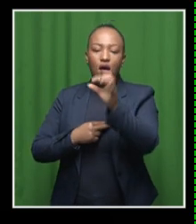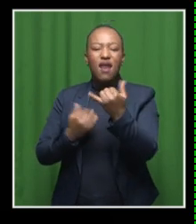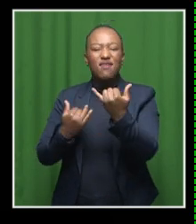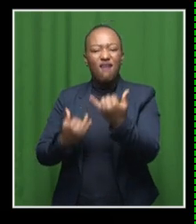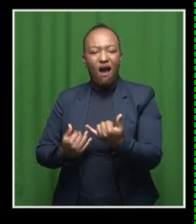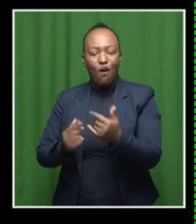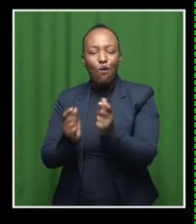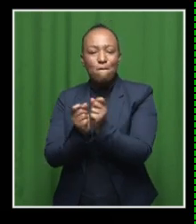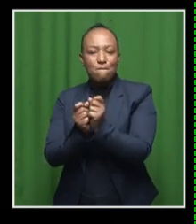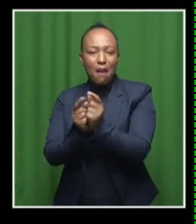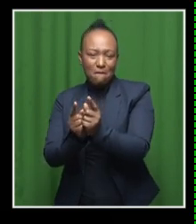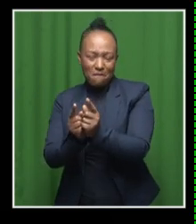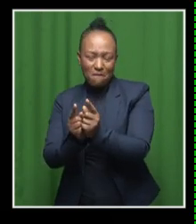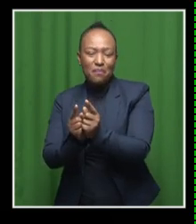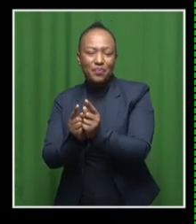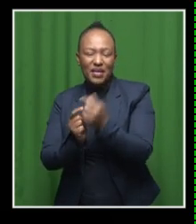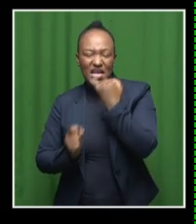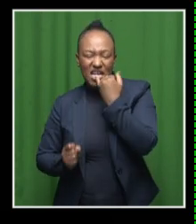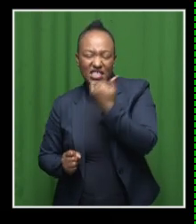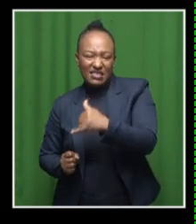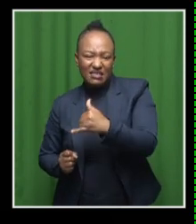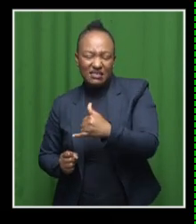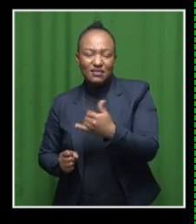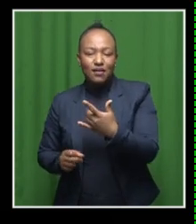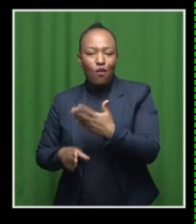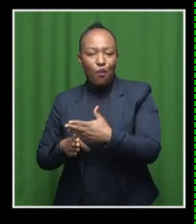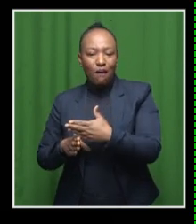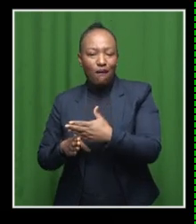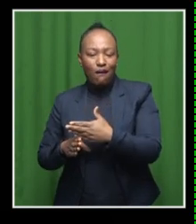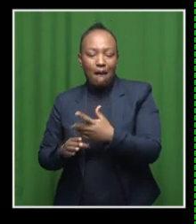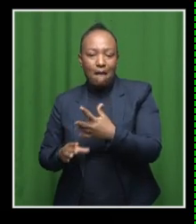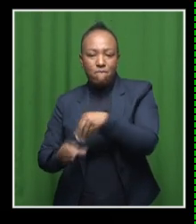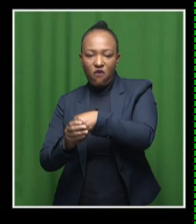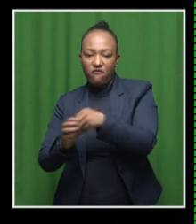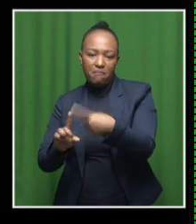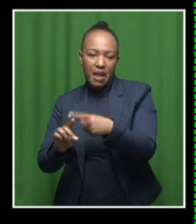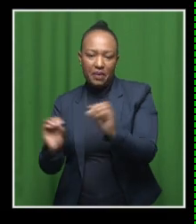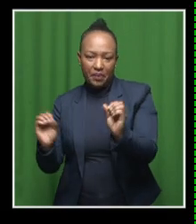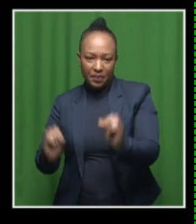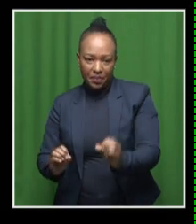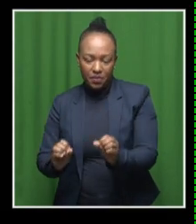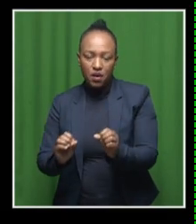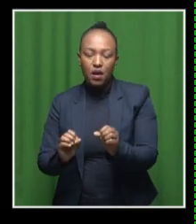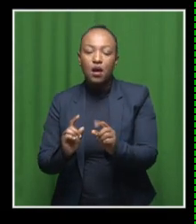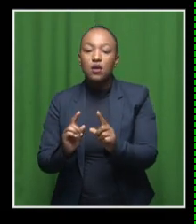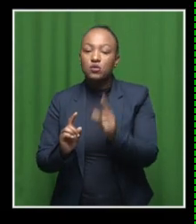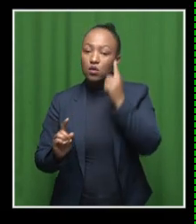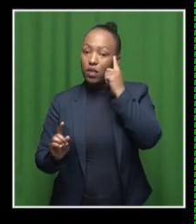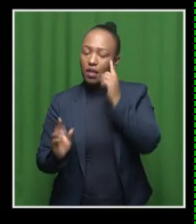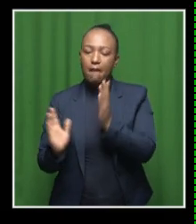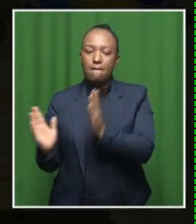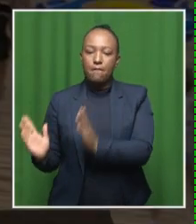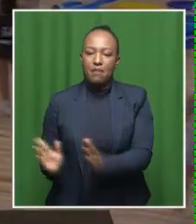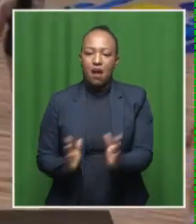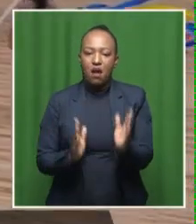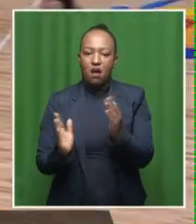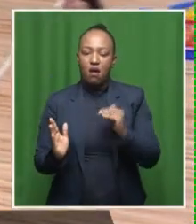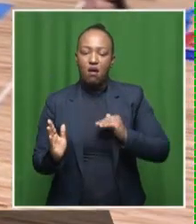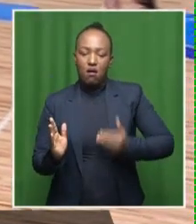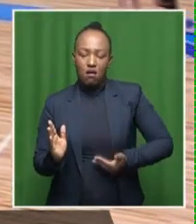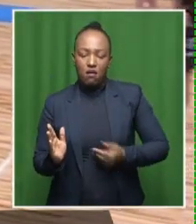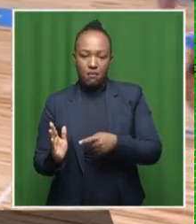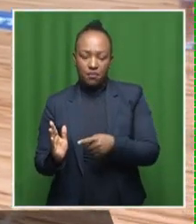I don't think that Dame and Aline Turoya hasn't prepared the ladies. So now that they've encountered